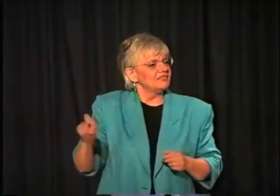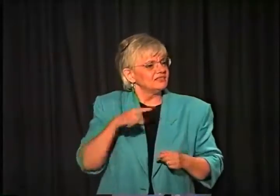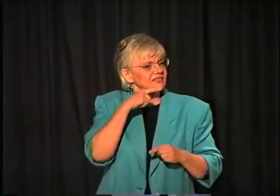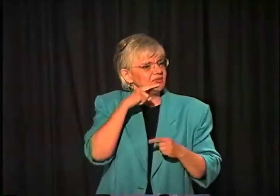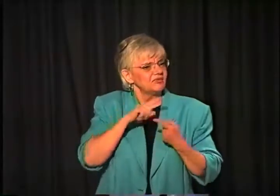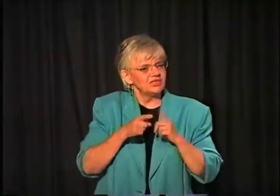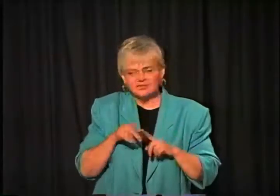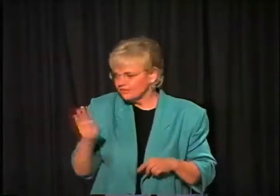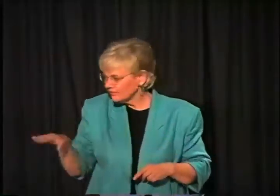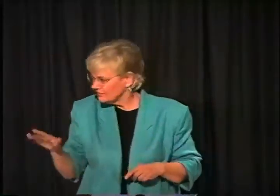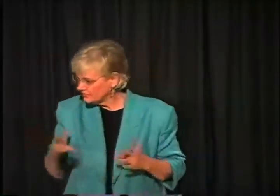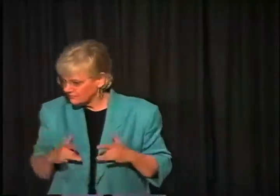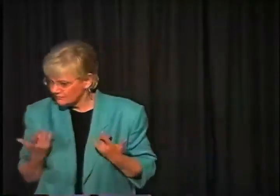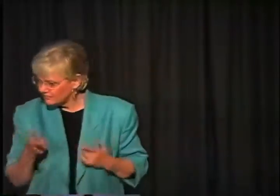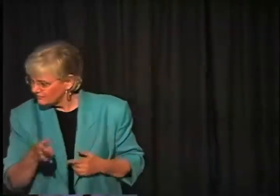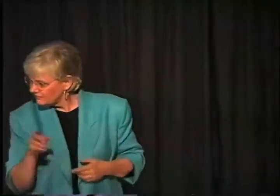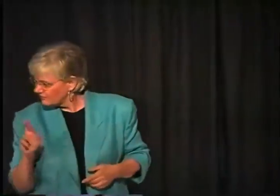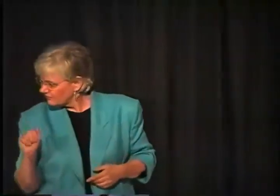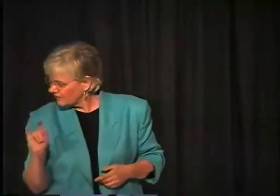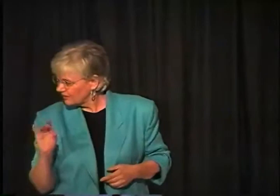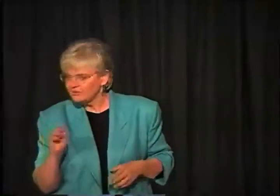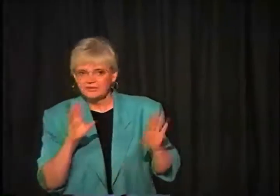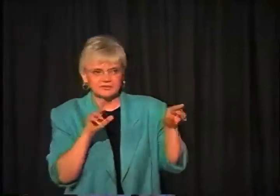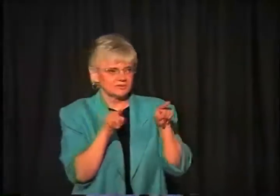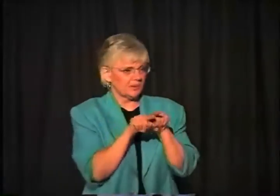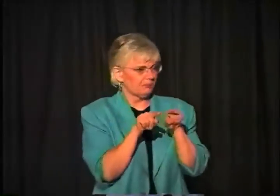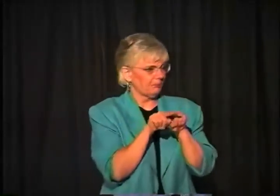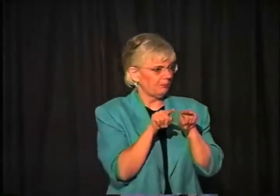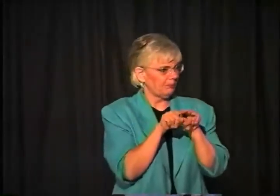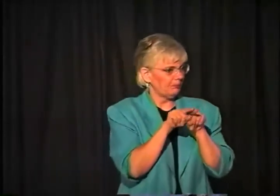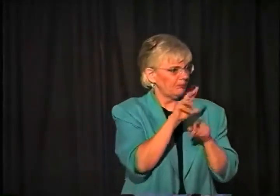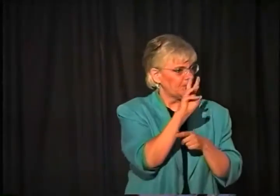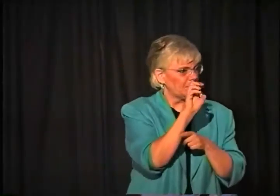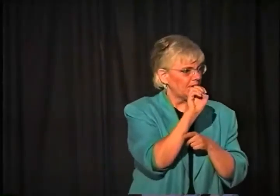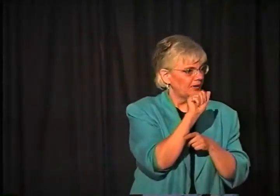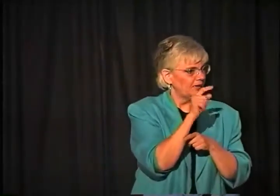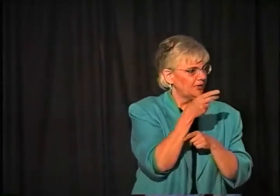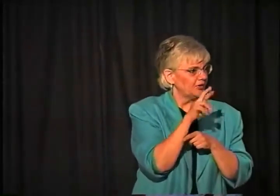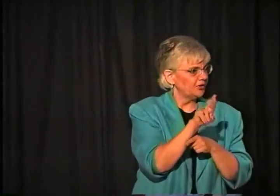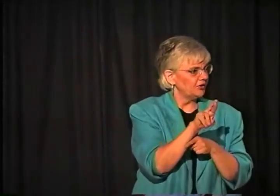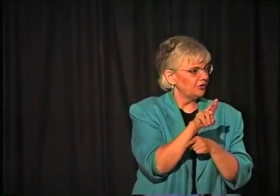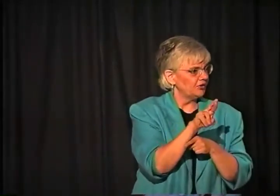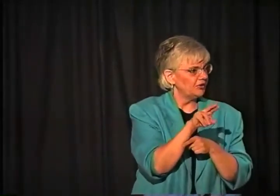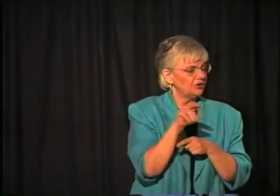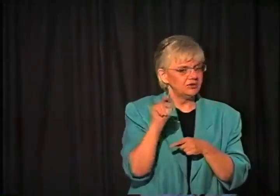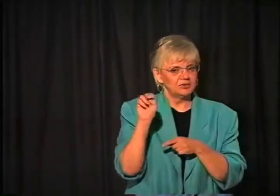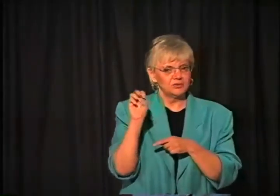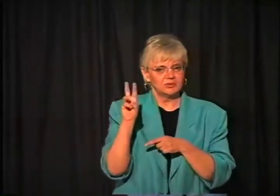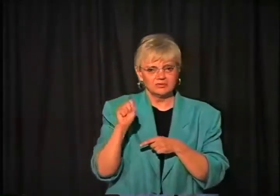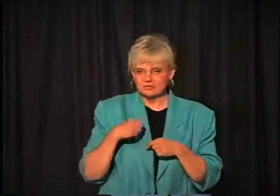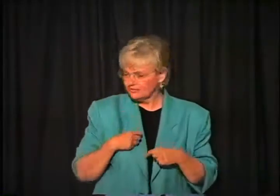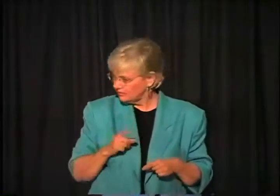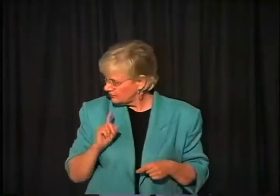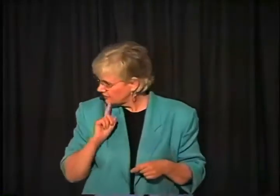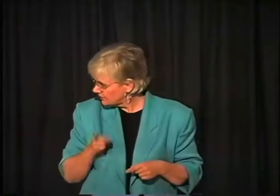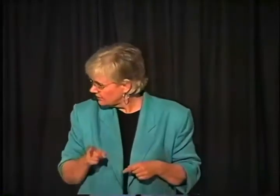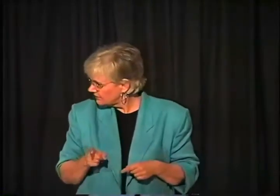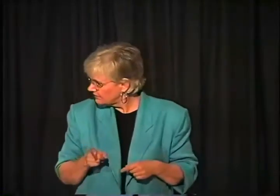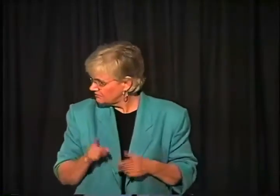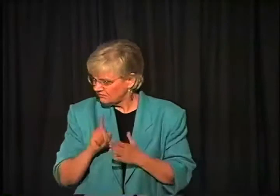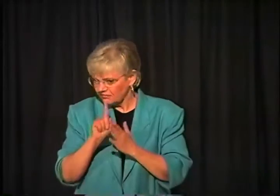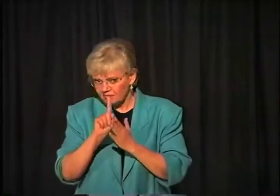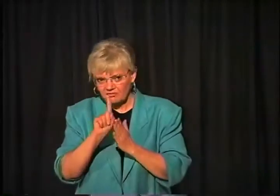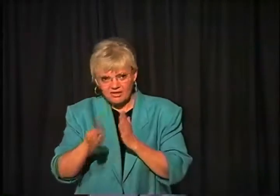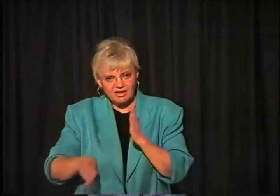half hour. I'll often ask my hearing friends at work, what are you listening to on the radio? Oh, the weather report, the